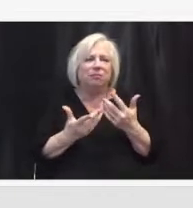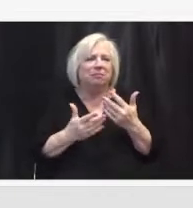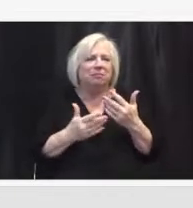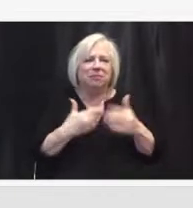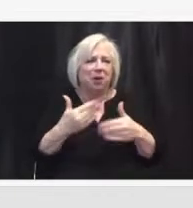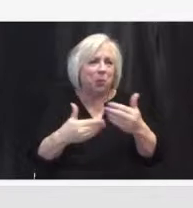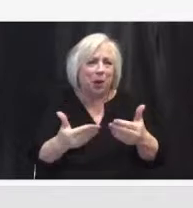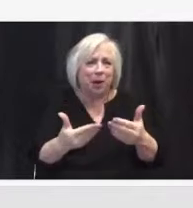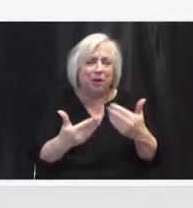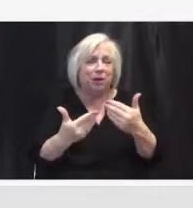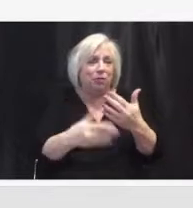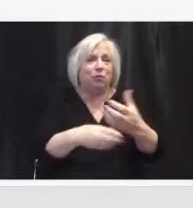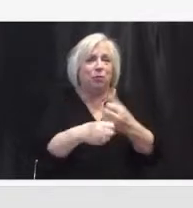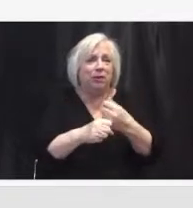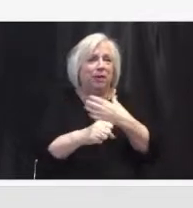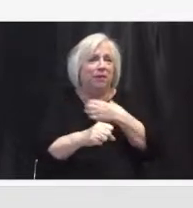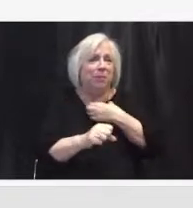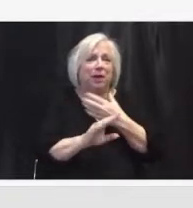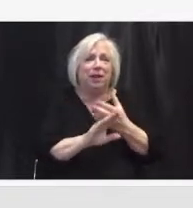before?